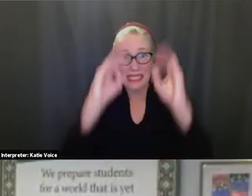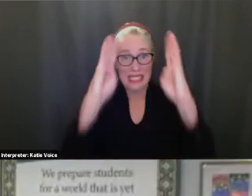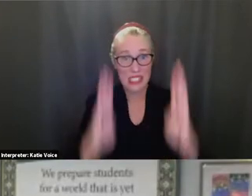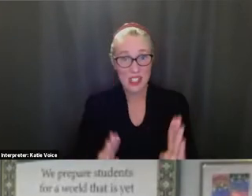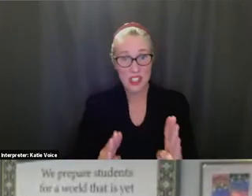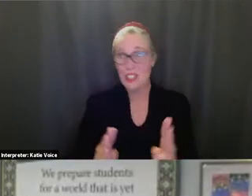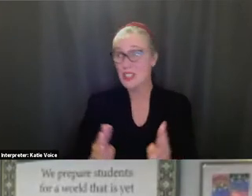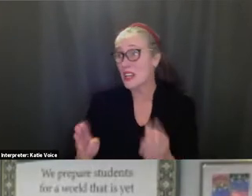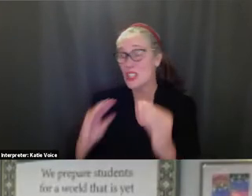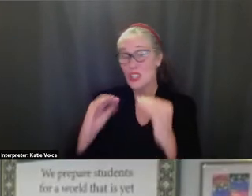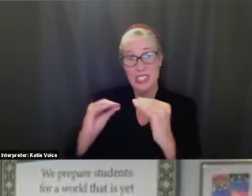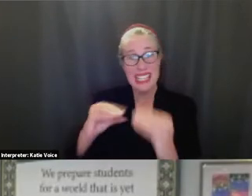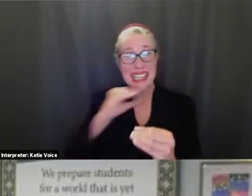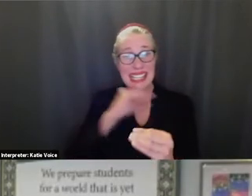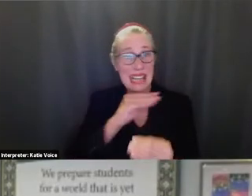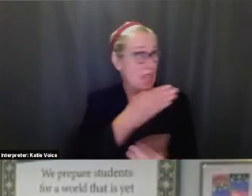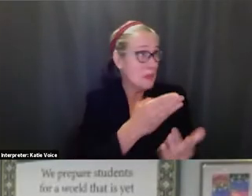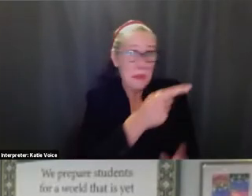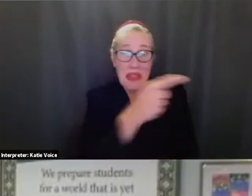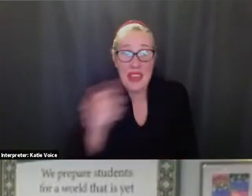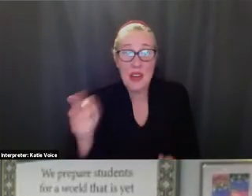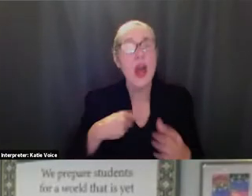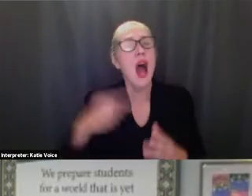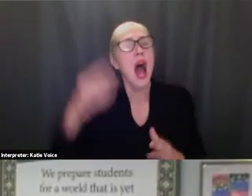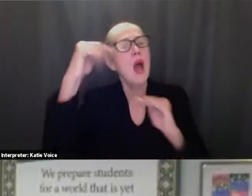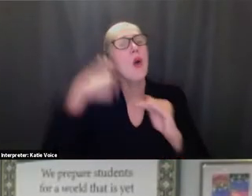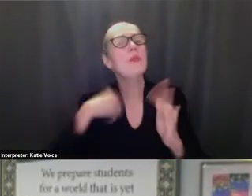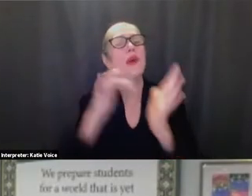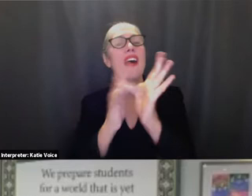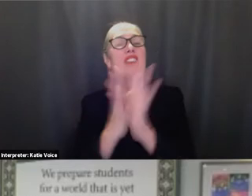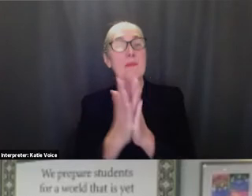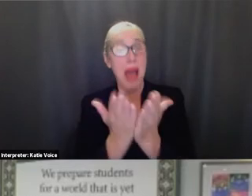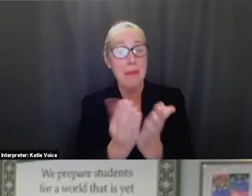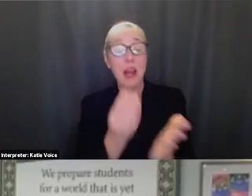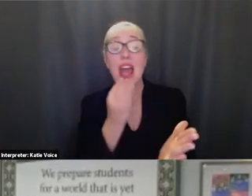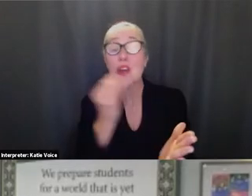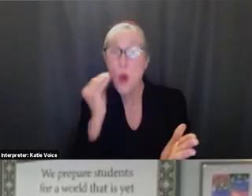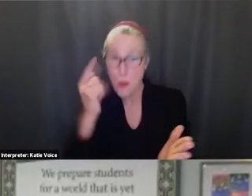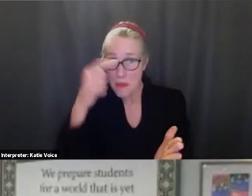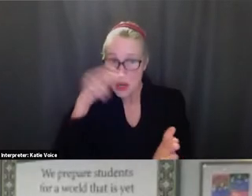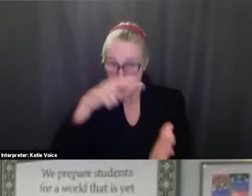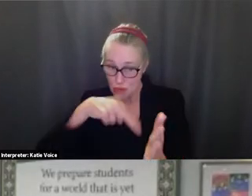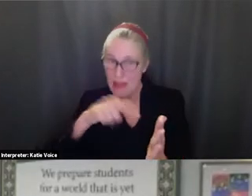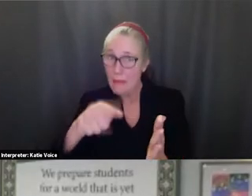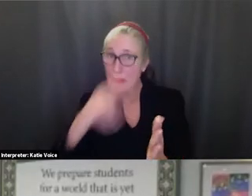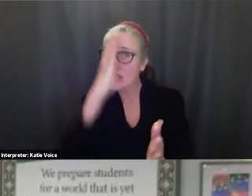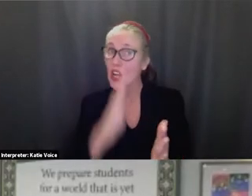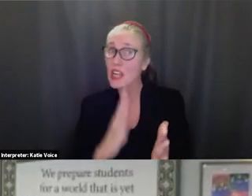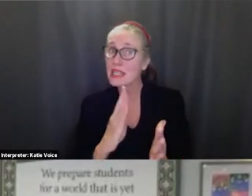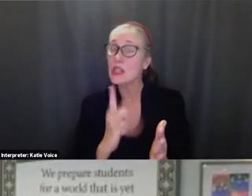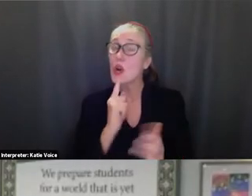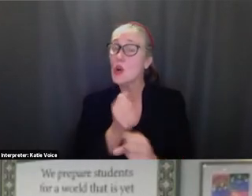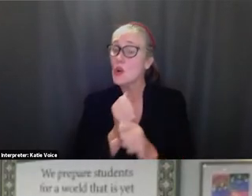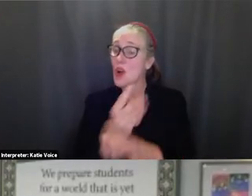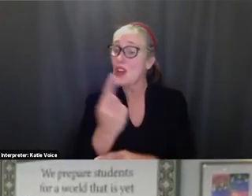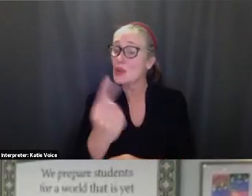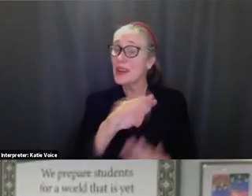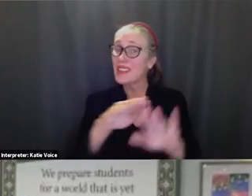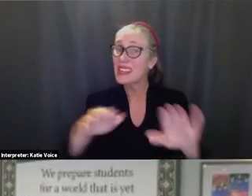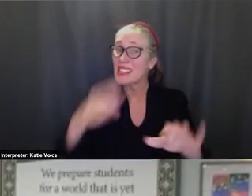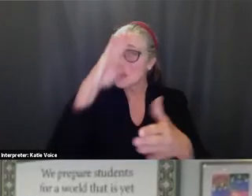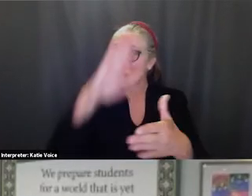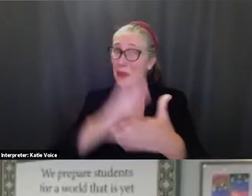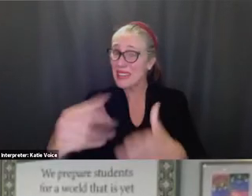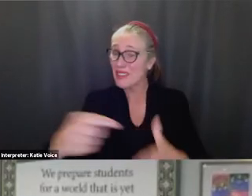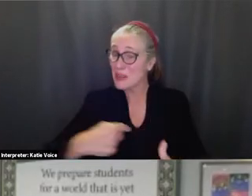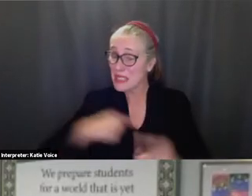approve i hope you have a bible at home because god's word says but whoever causes one of these little ones who believe in me to